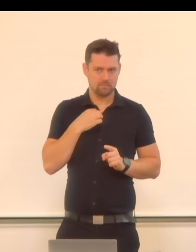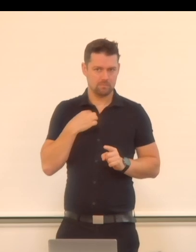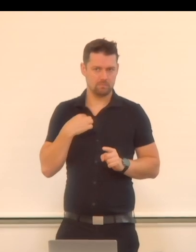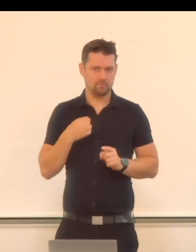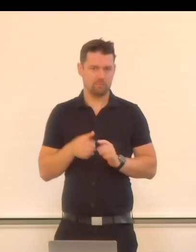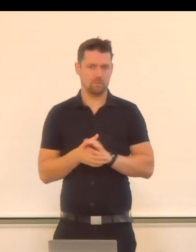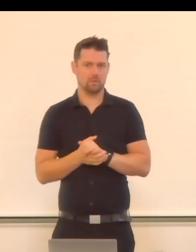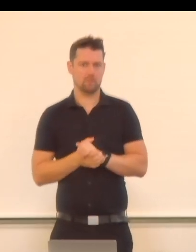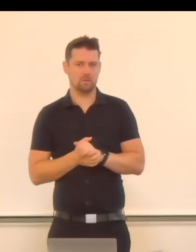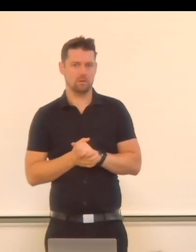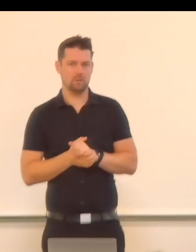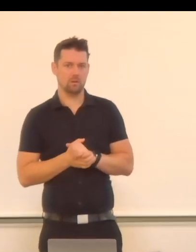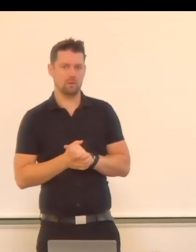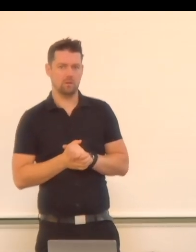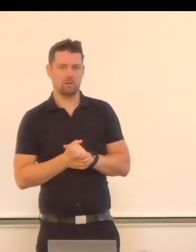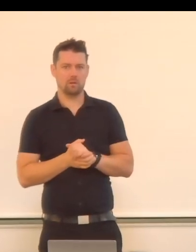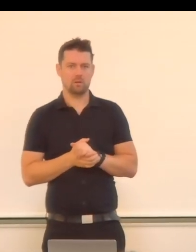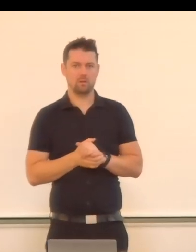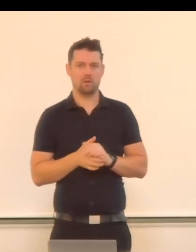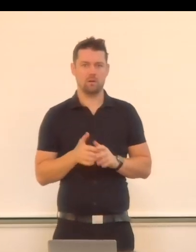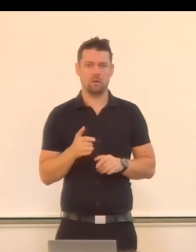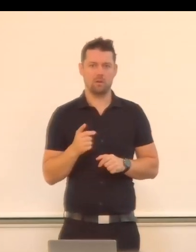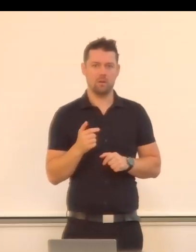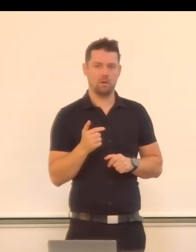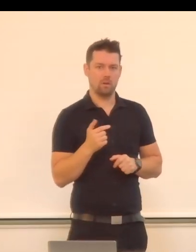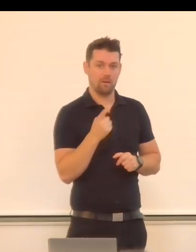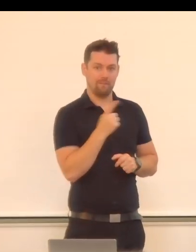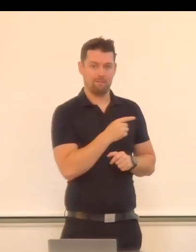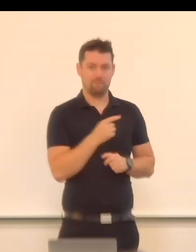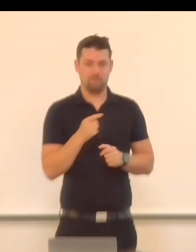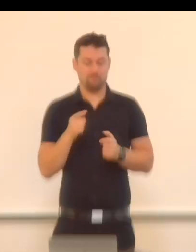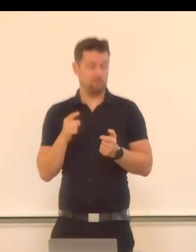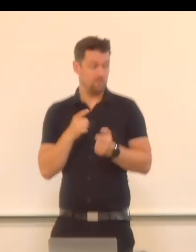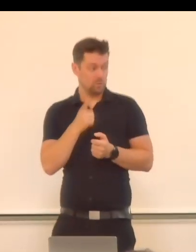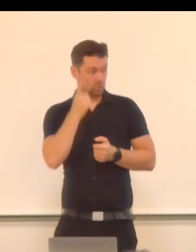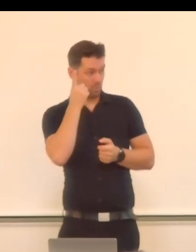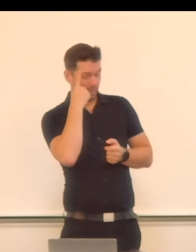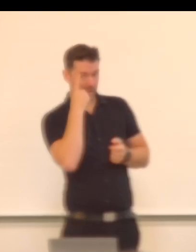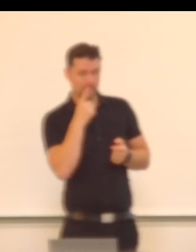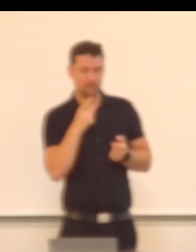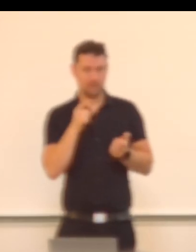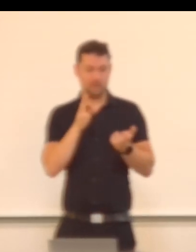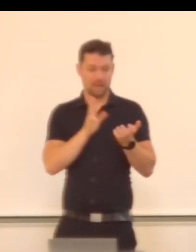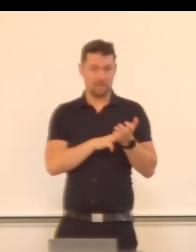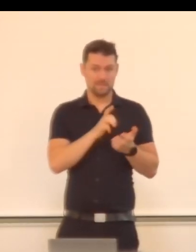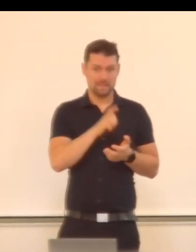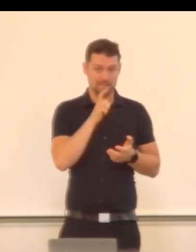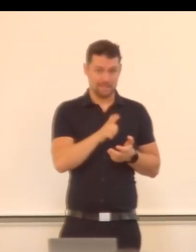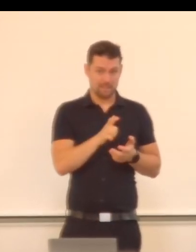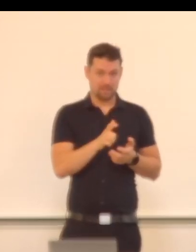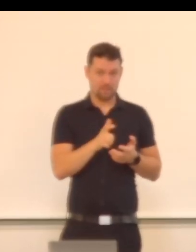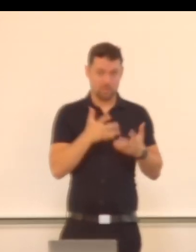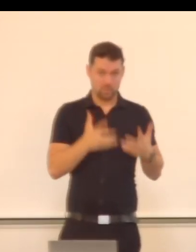about missions trying to decide if they would go the MCC heavy or crew autonomy heavy mission